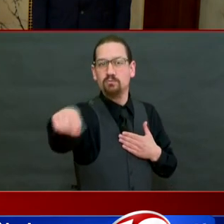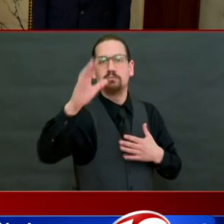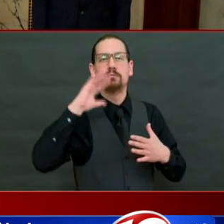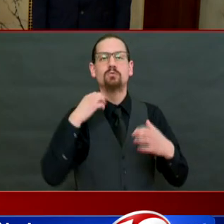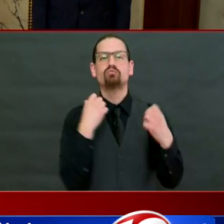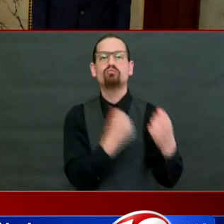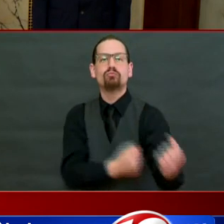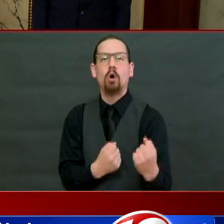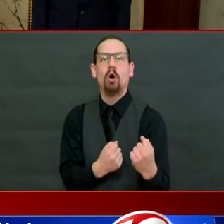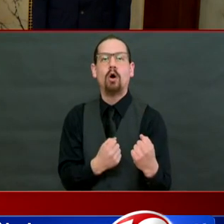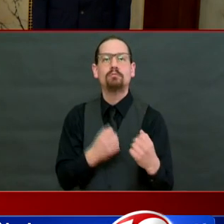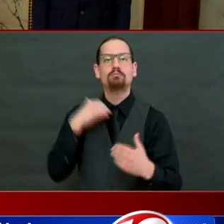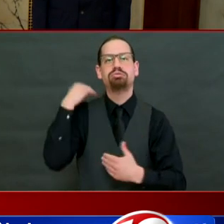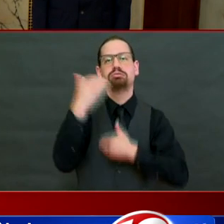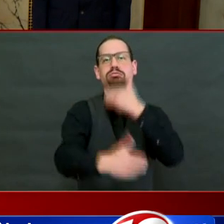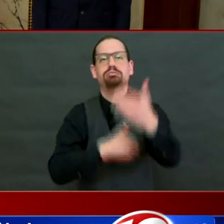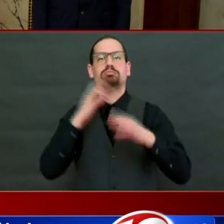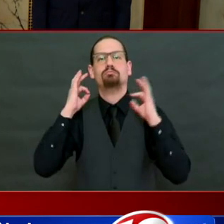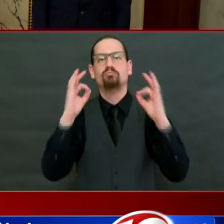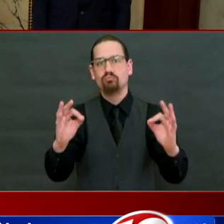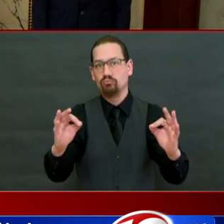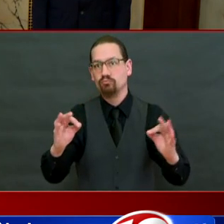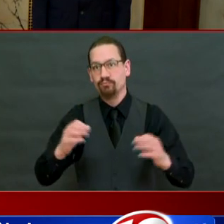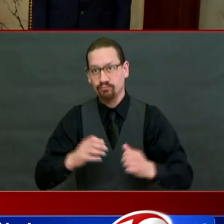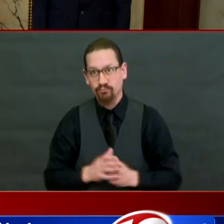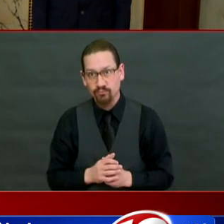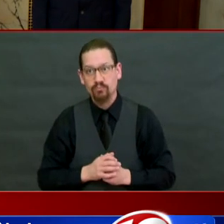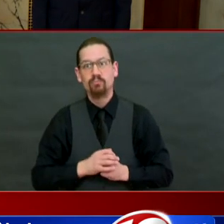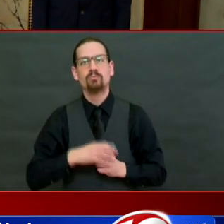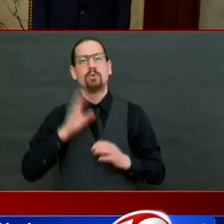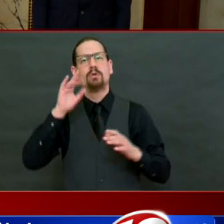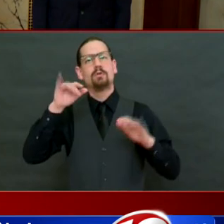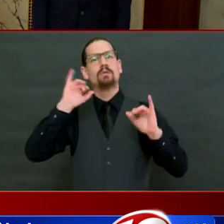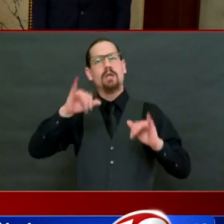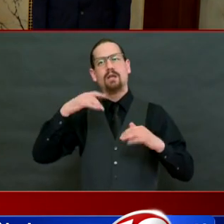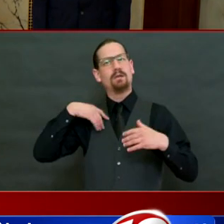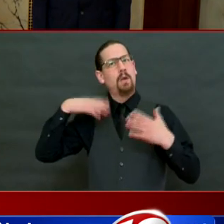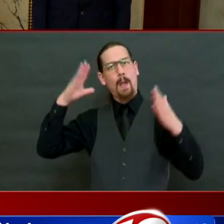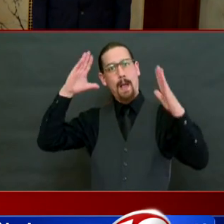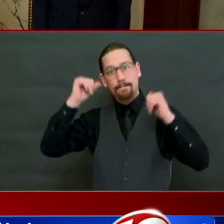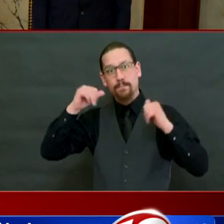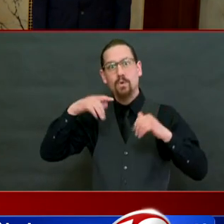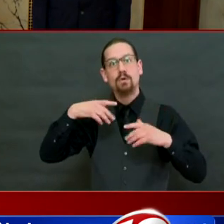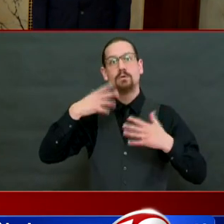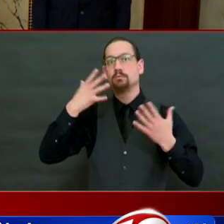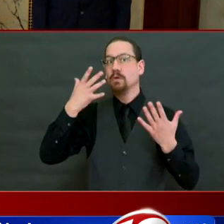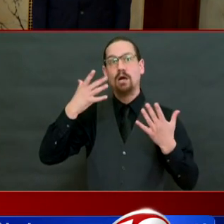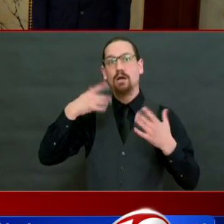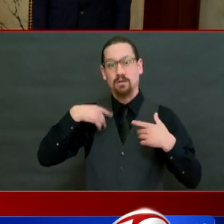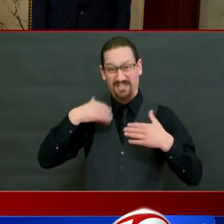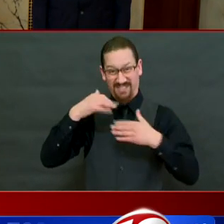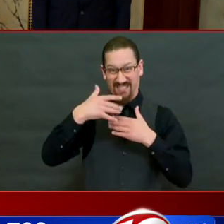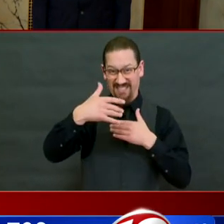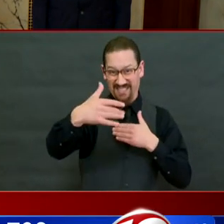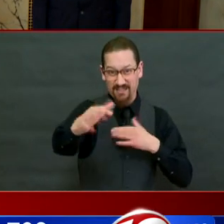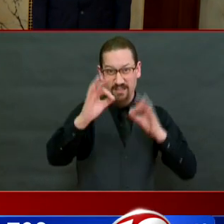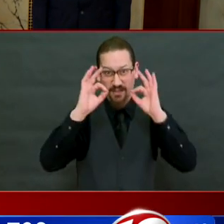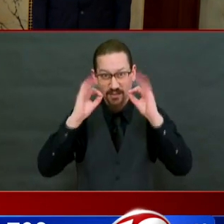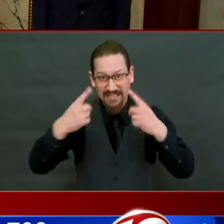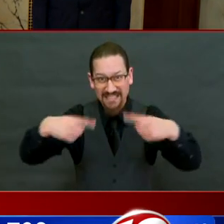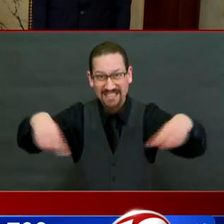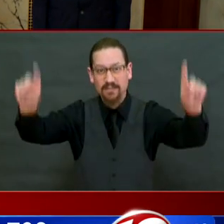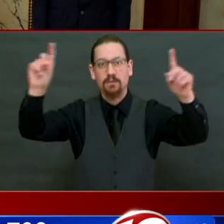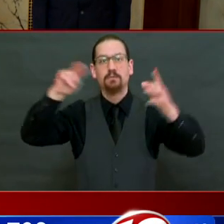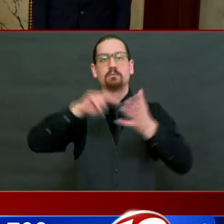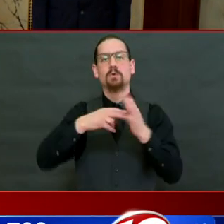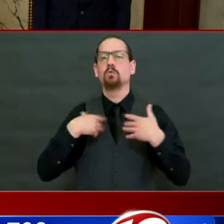economy. So, you know, we're going to have to be slow and methodical and careful. We're going to